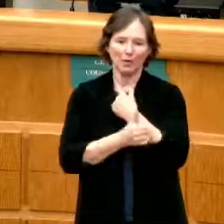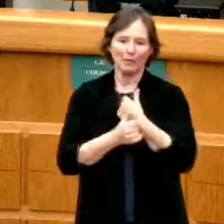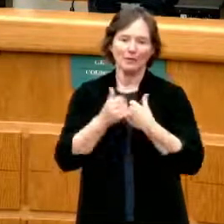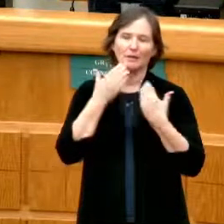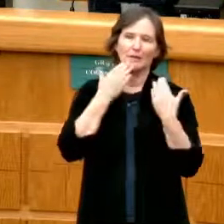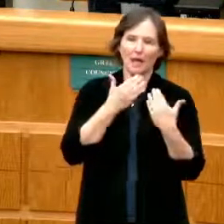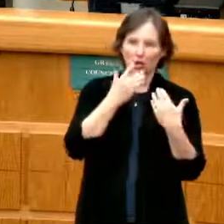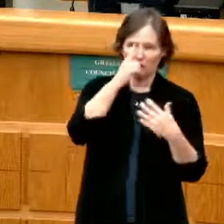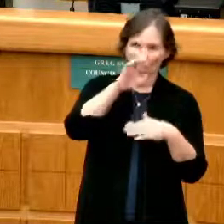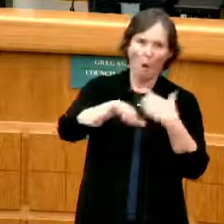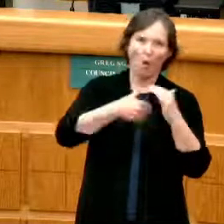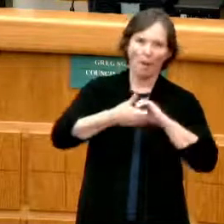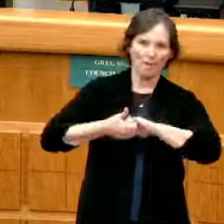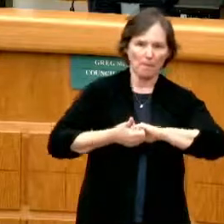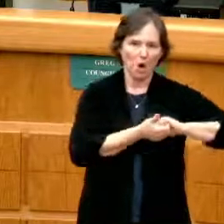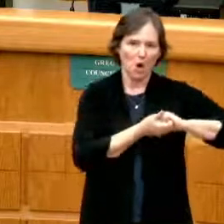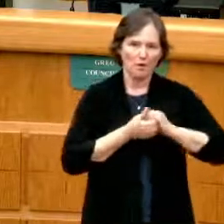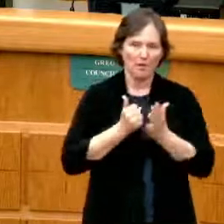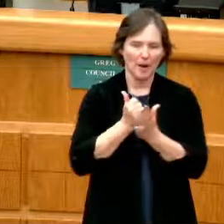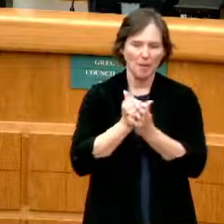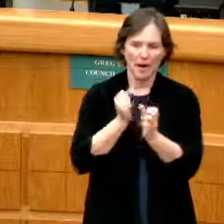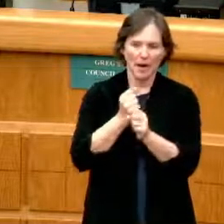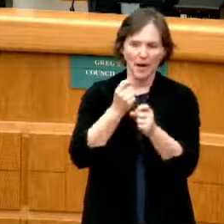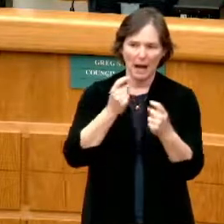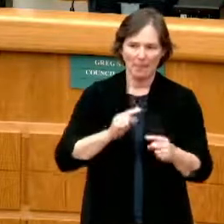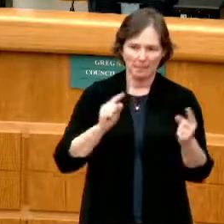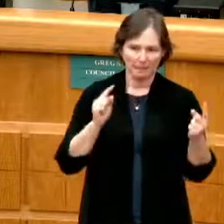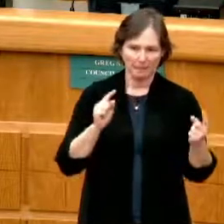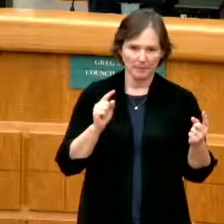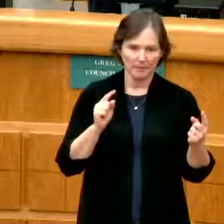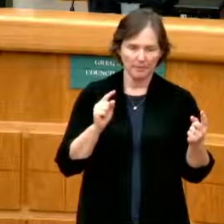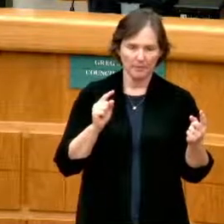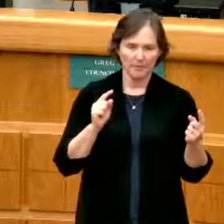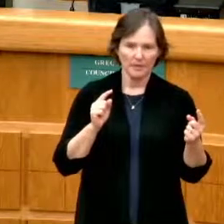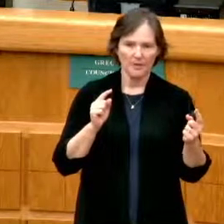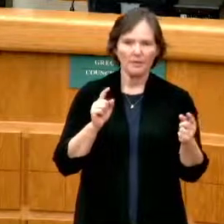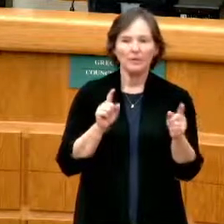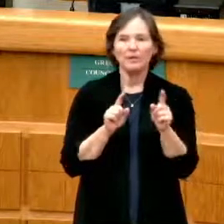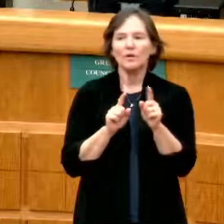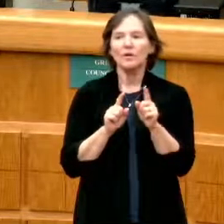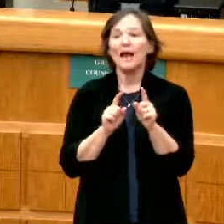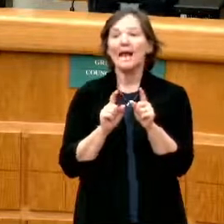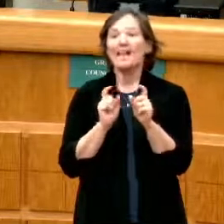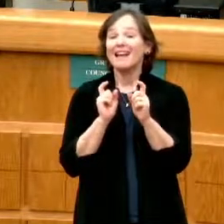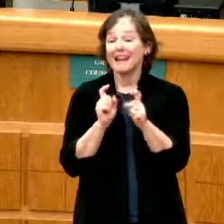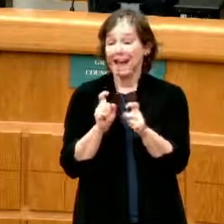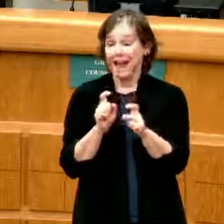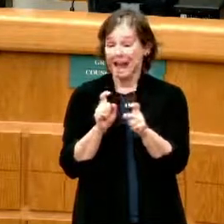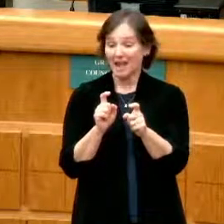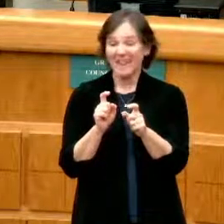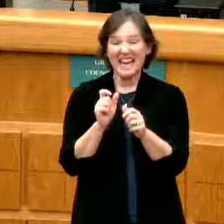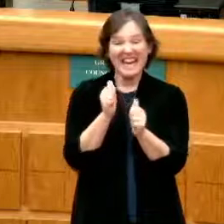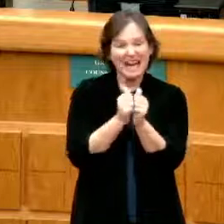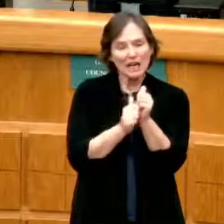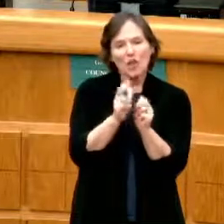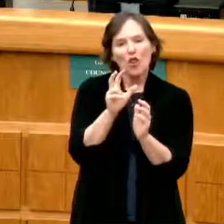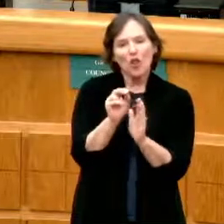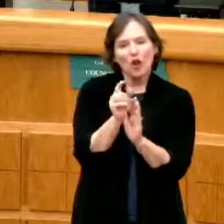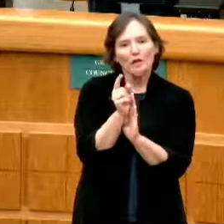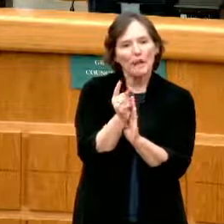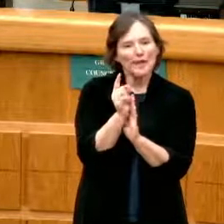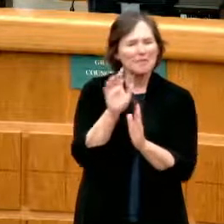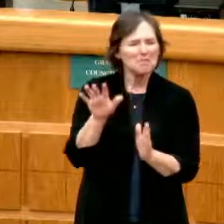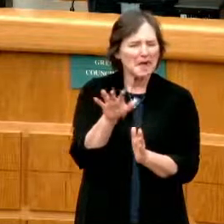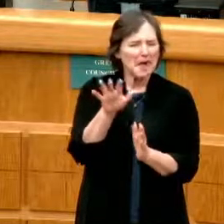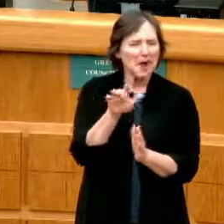clinic was able to administer about 150 vaccinations per 30 minutes. And so the clinic today opened